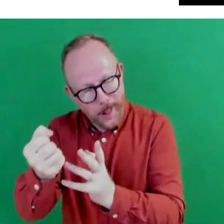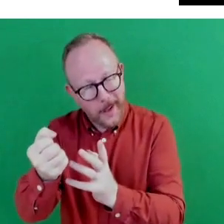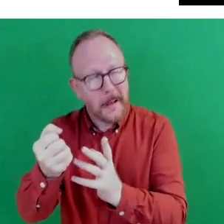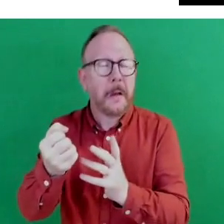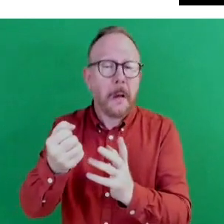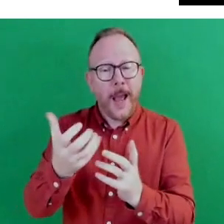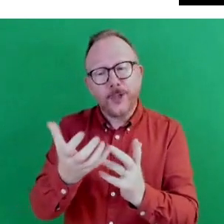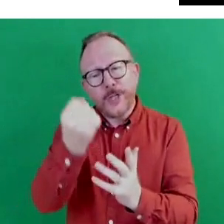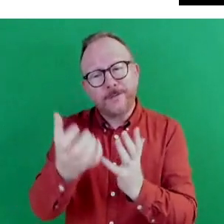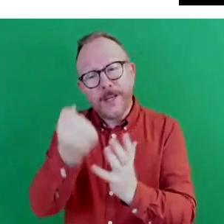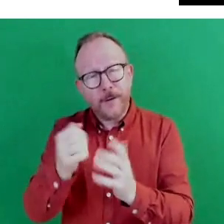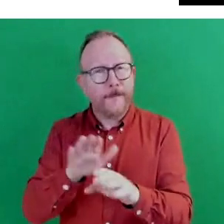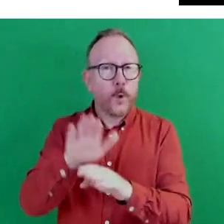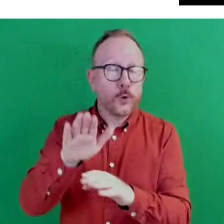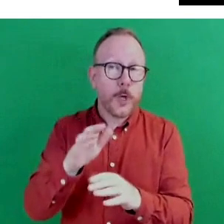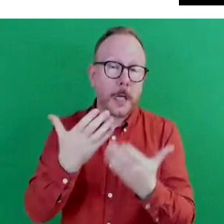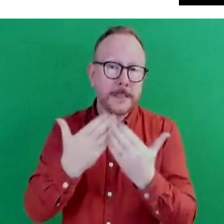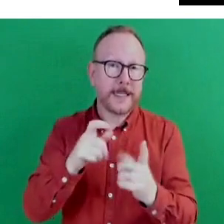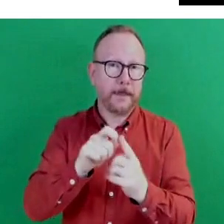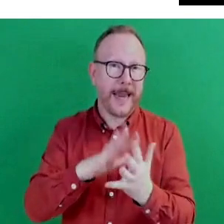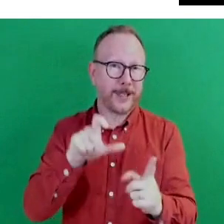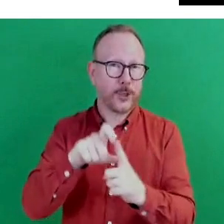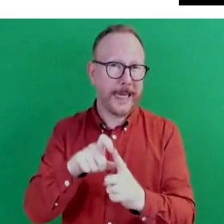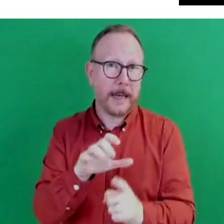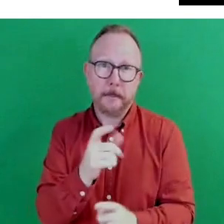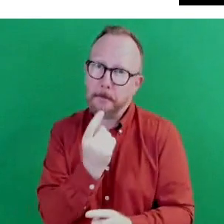do the PhD, because I want to give it my 100%.